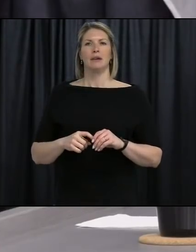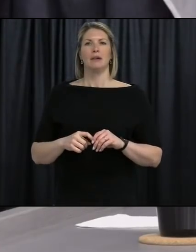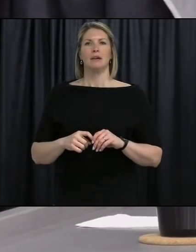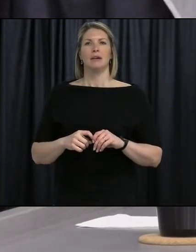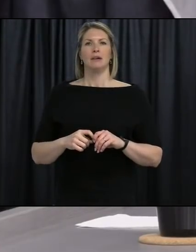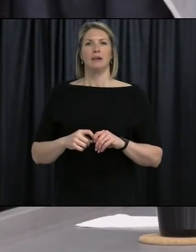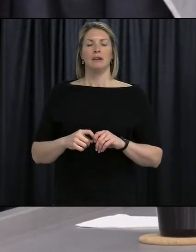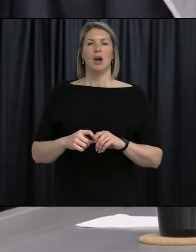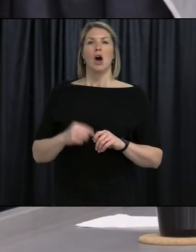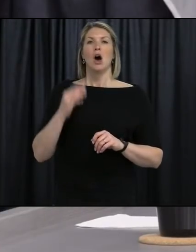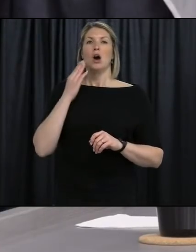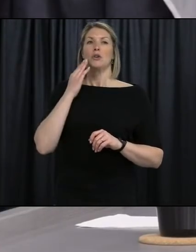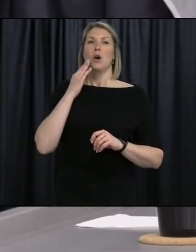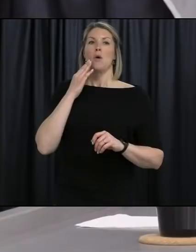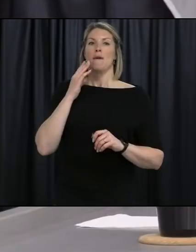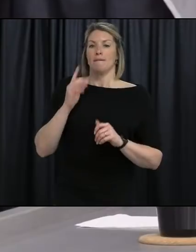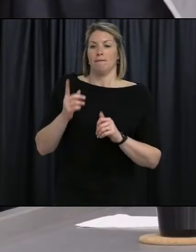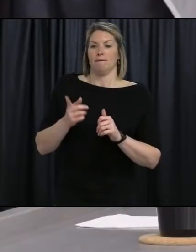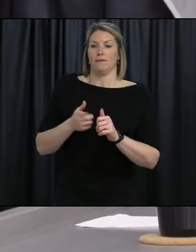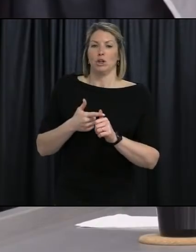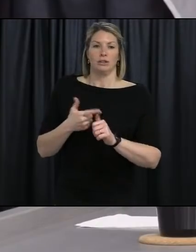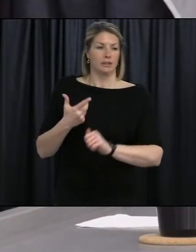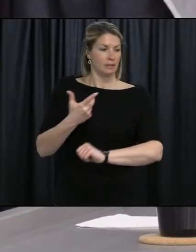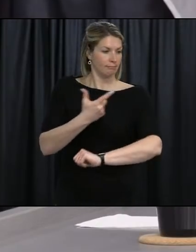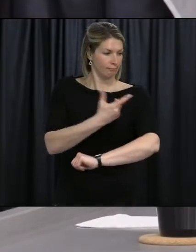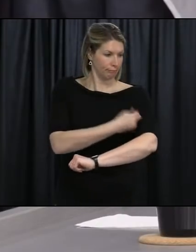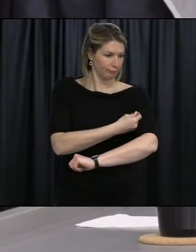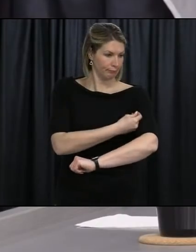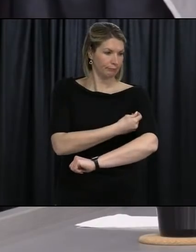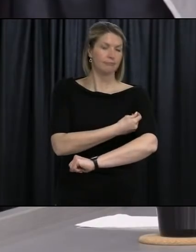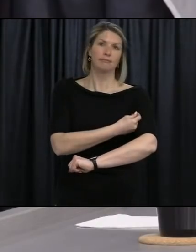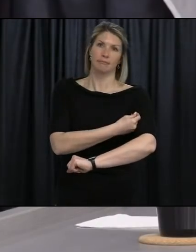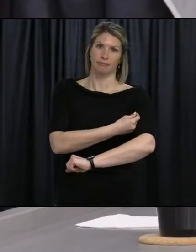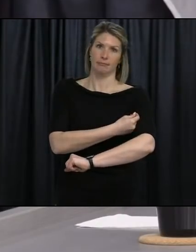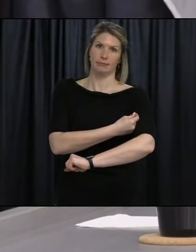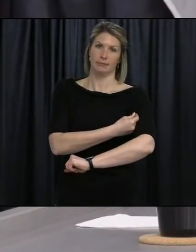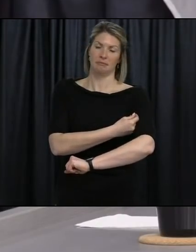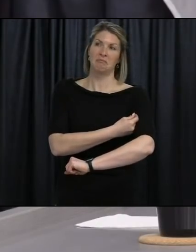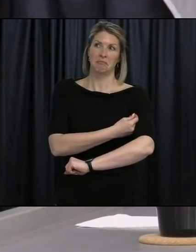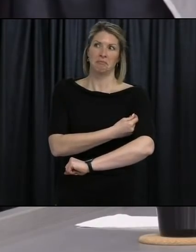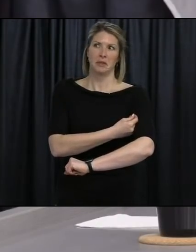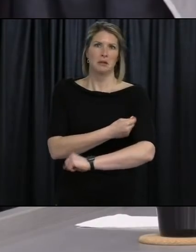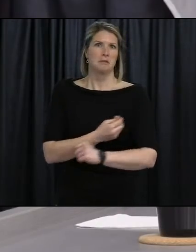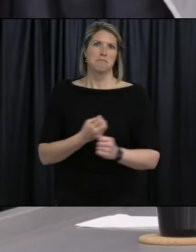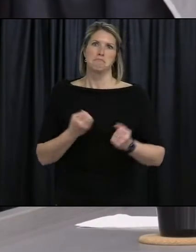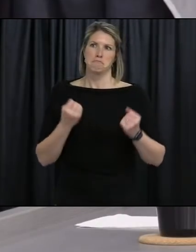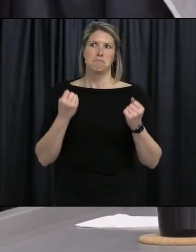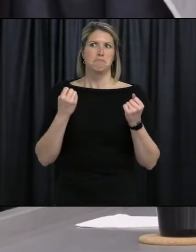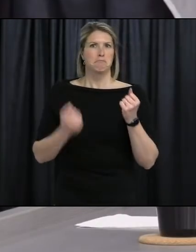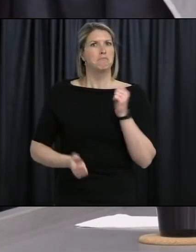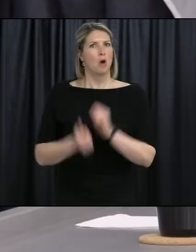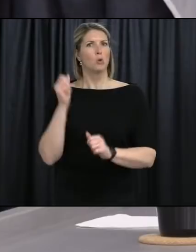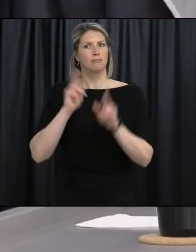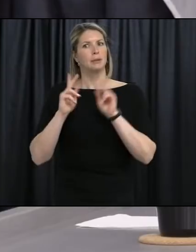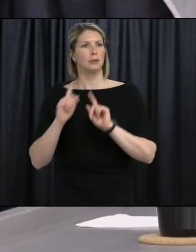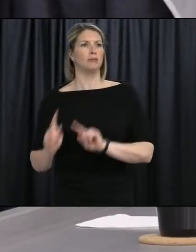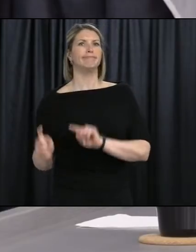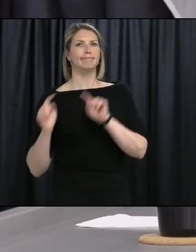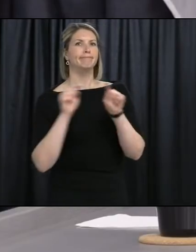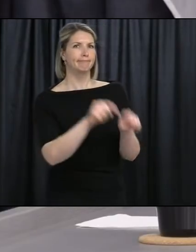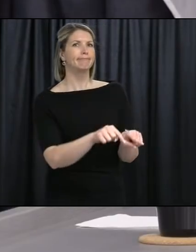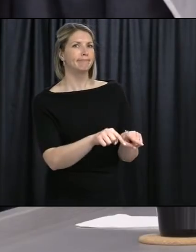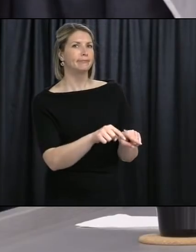dose appointments, we have not had a significant no-show rate. But if that does become a problem, then we do